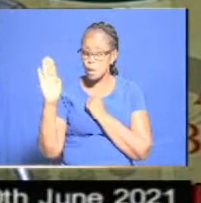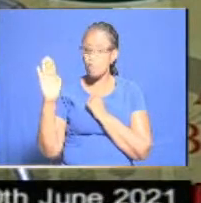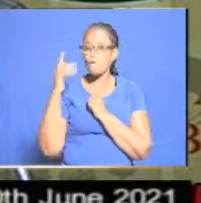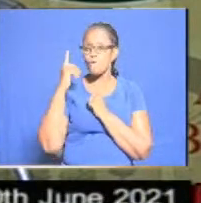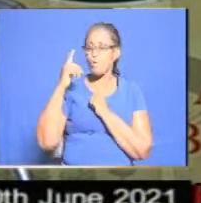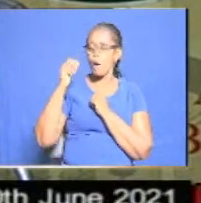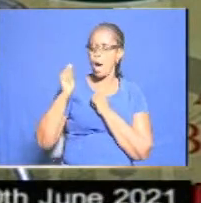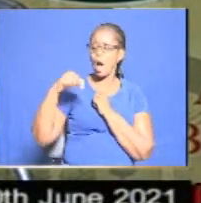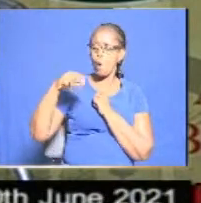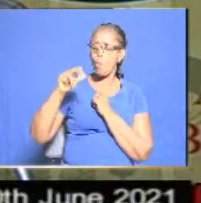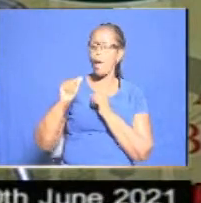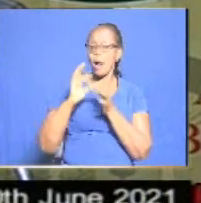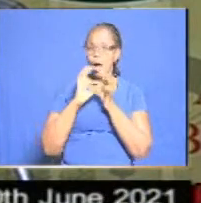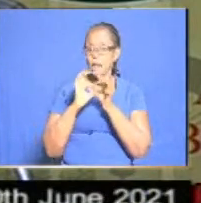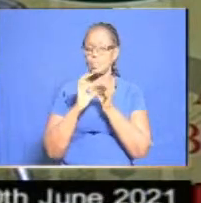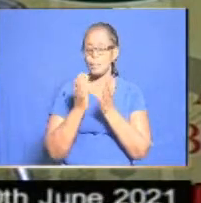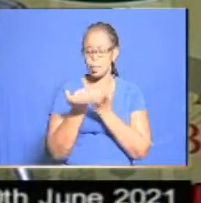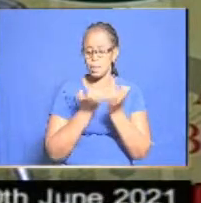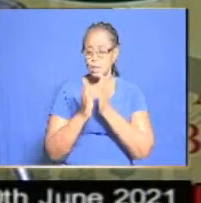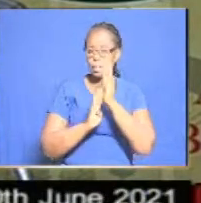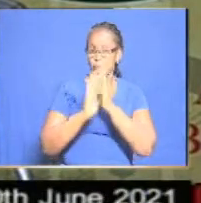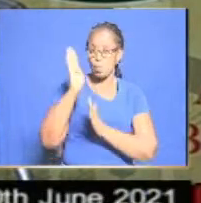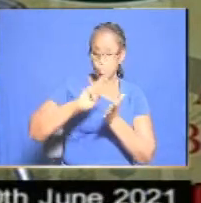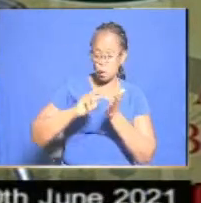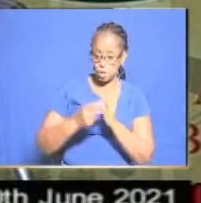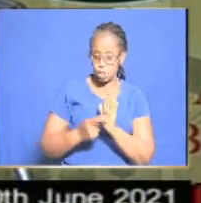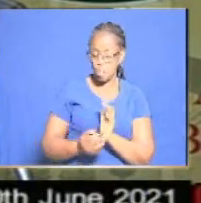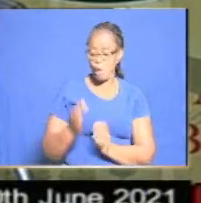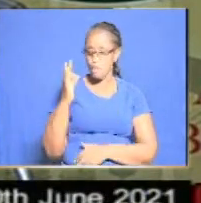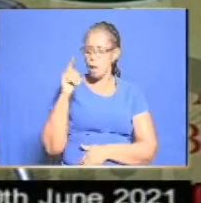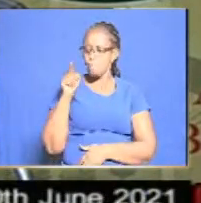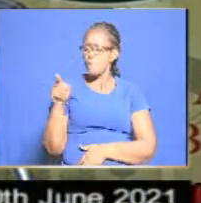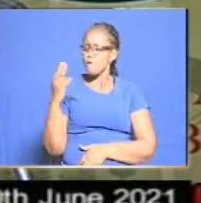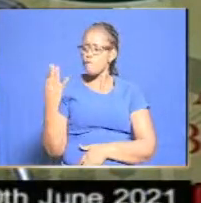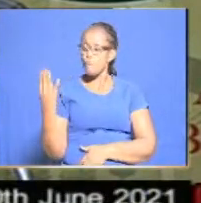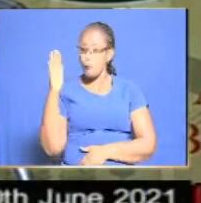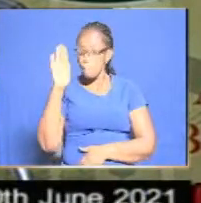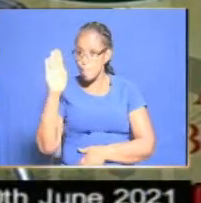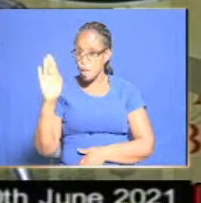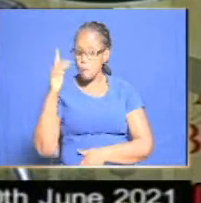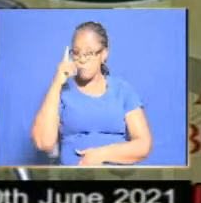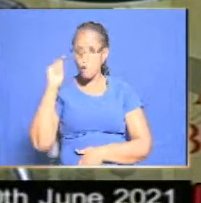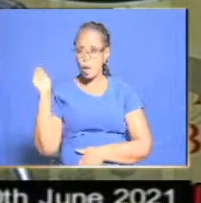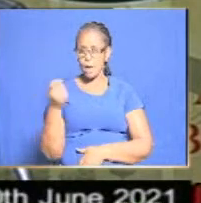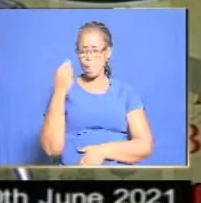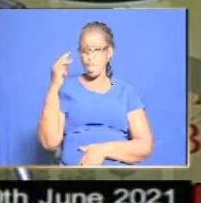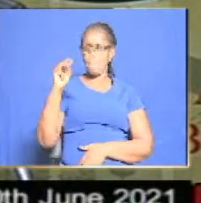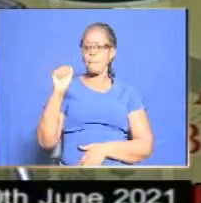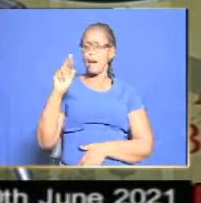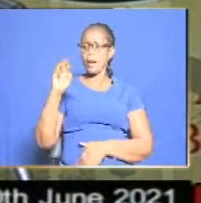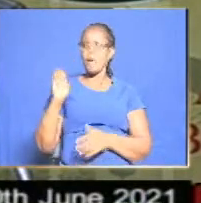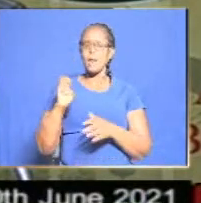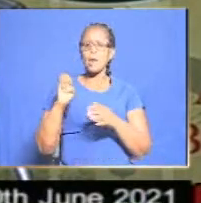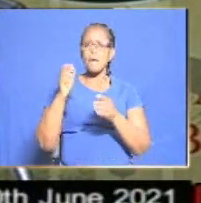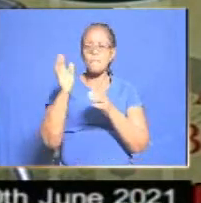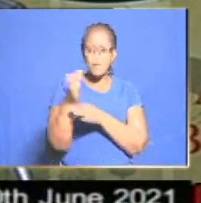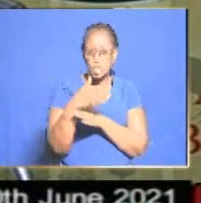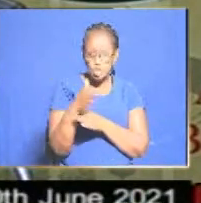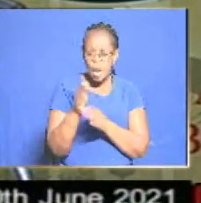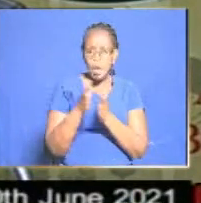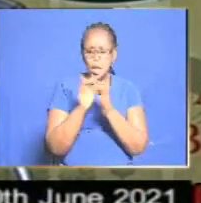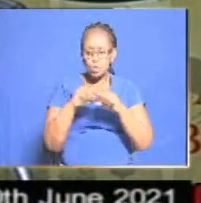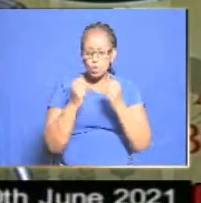aquaculture business development project, Kenya shilling 3.4 billion for Kenya marine fisheries and socio-economic development